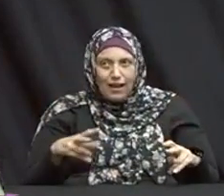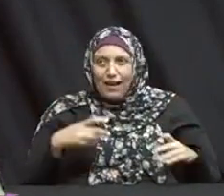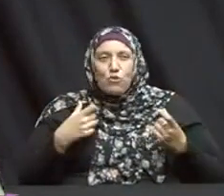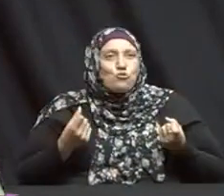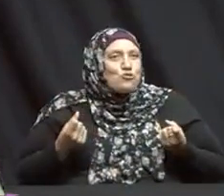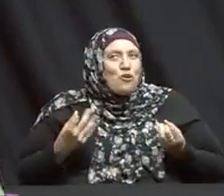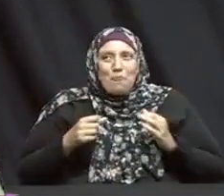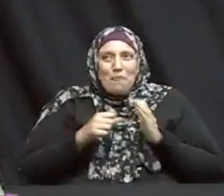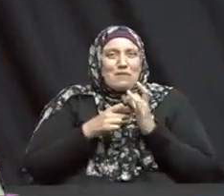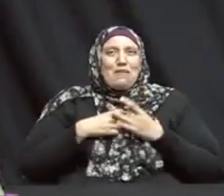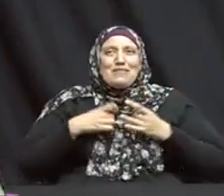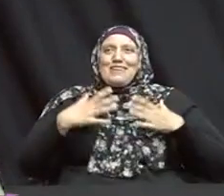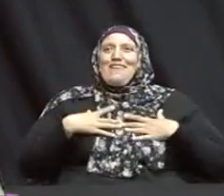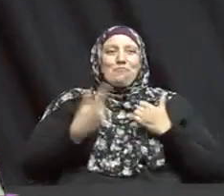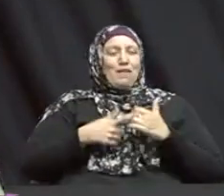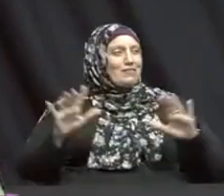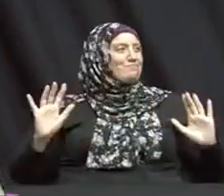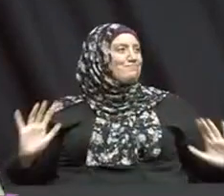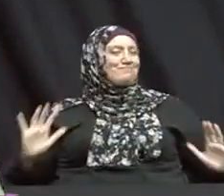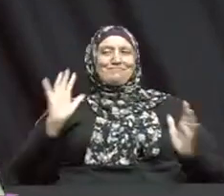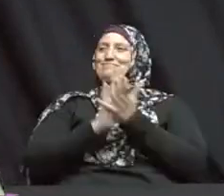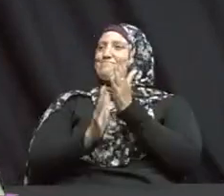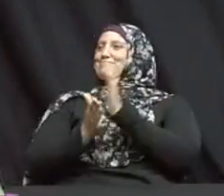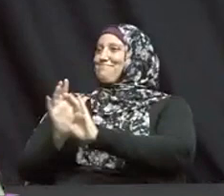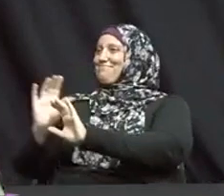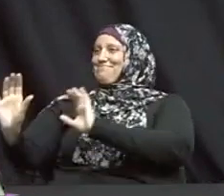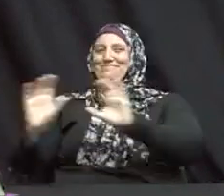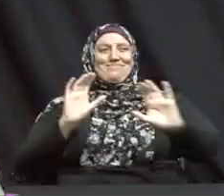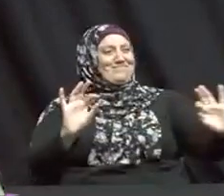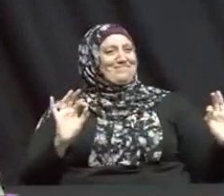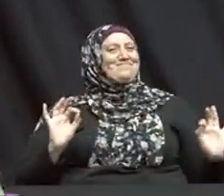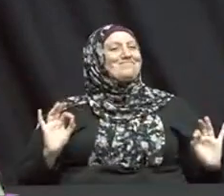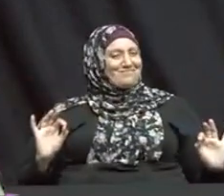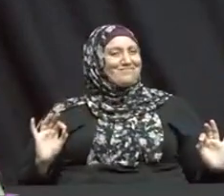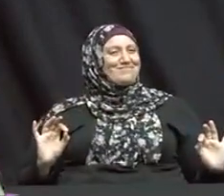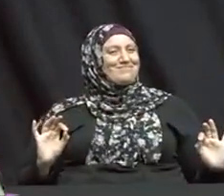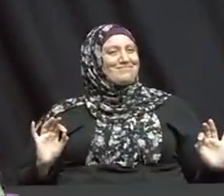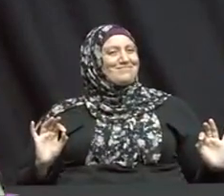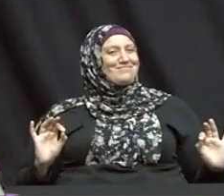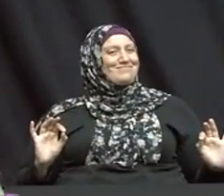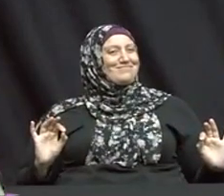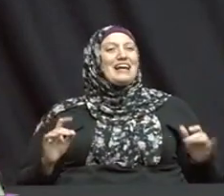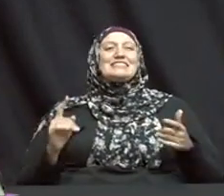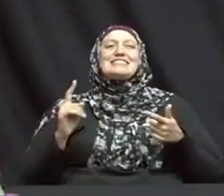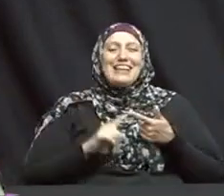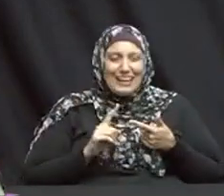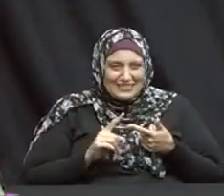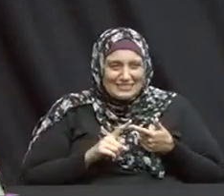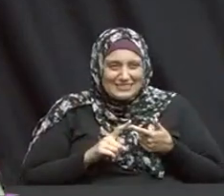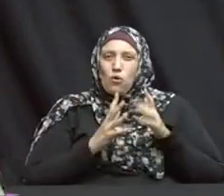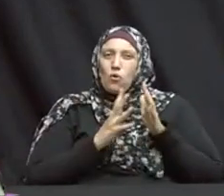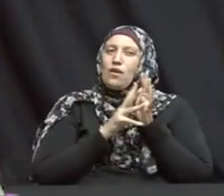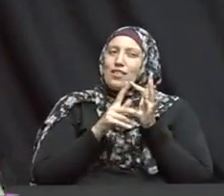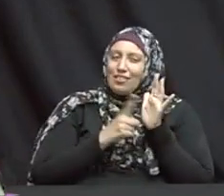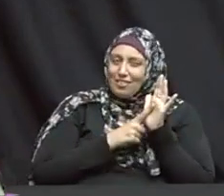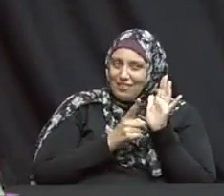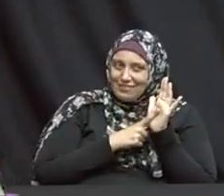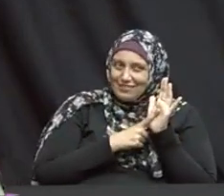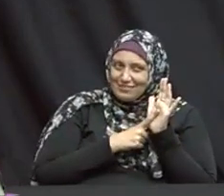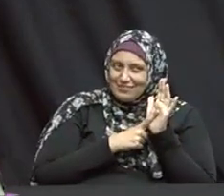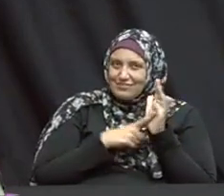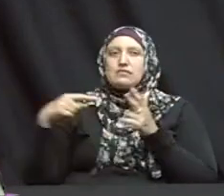the most ideal situation Islamically. The second comes to the will. Will in Islam is different from the inheritance. That is a